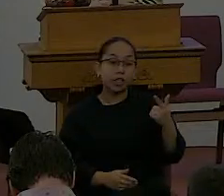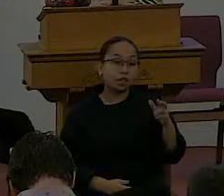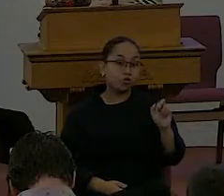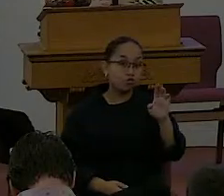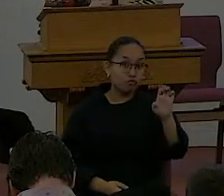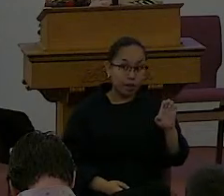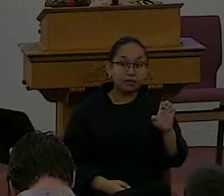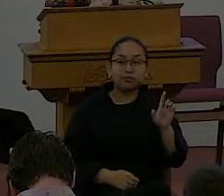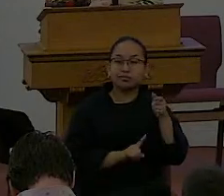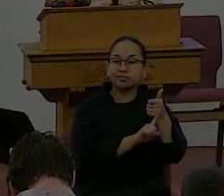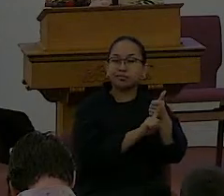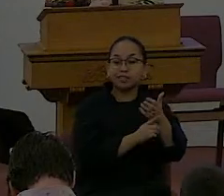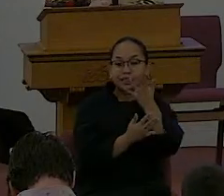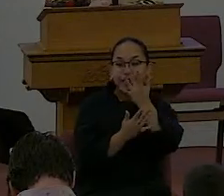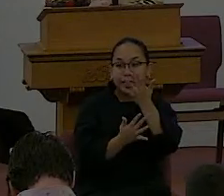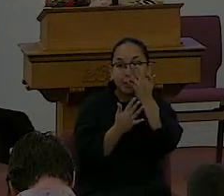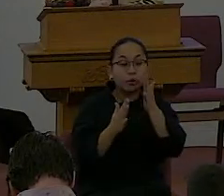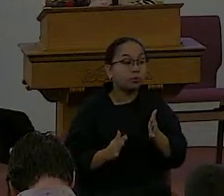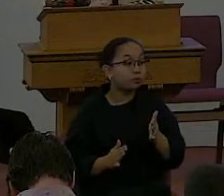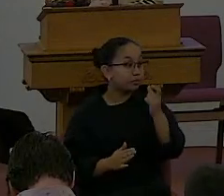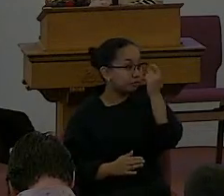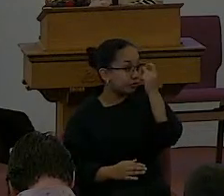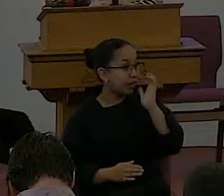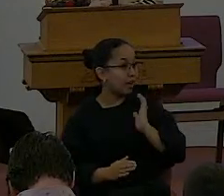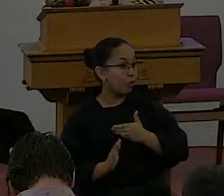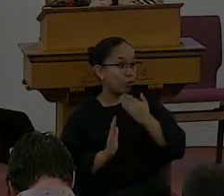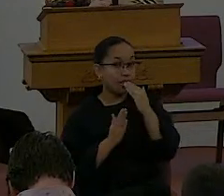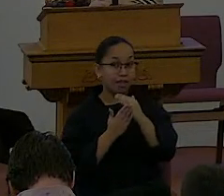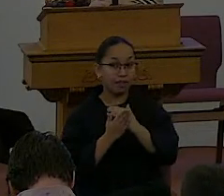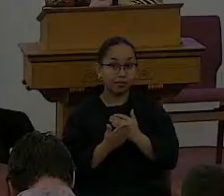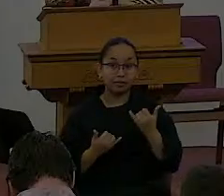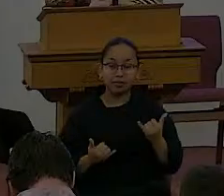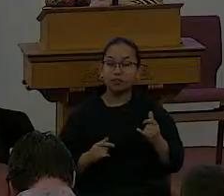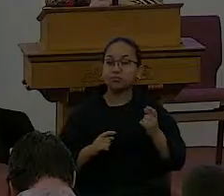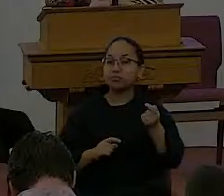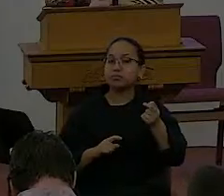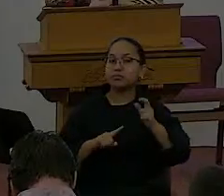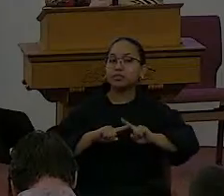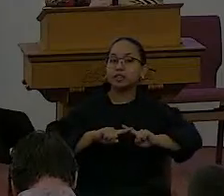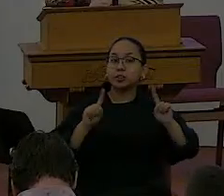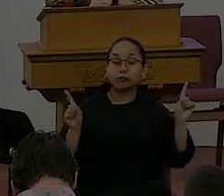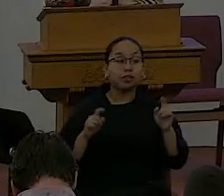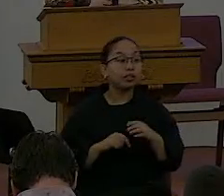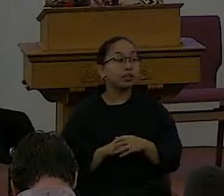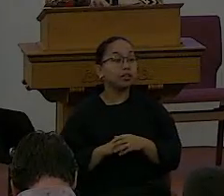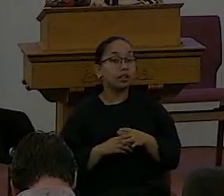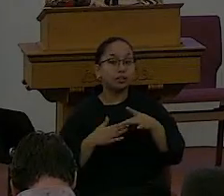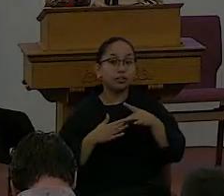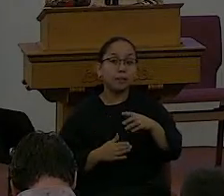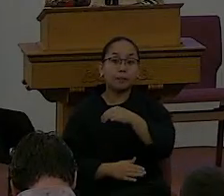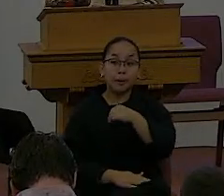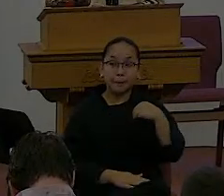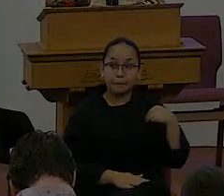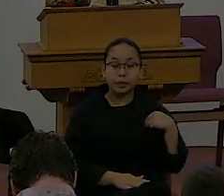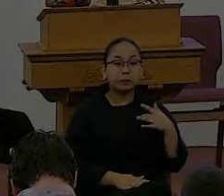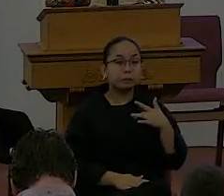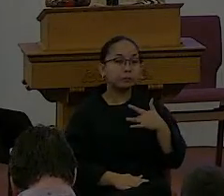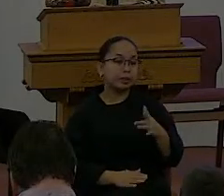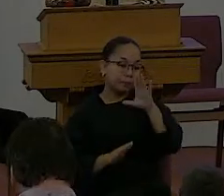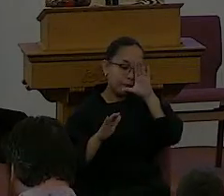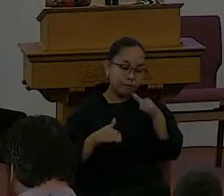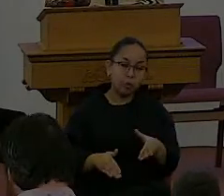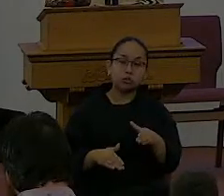is a bit different from most of our services. It is led by members whose spiritual practices are earth and